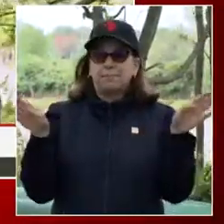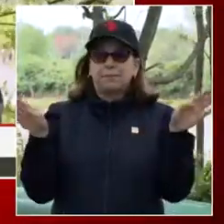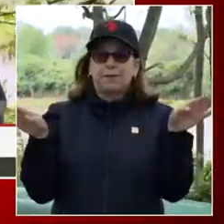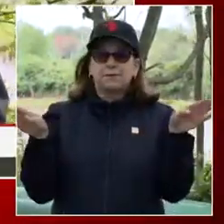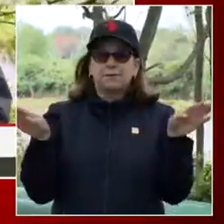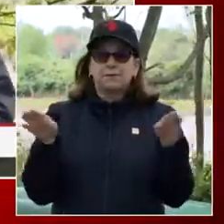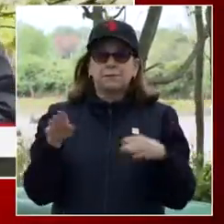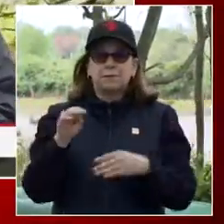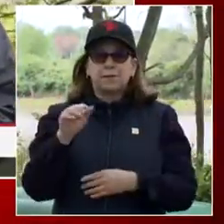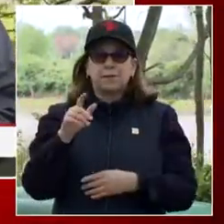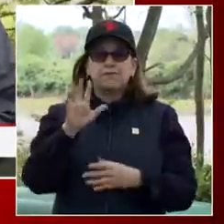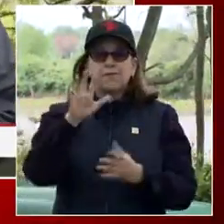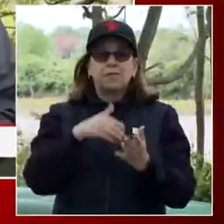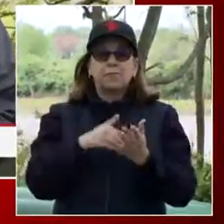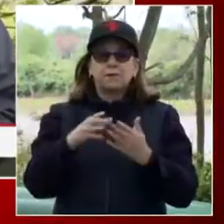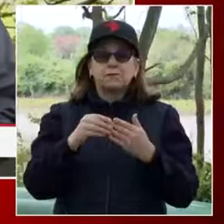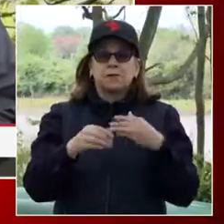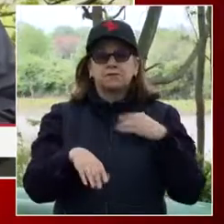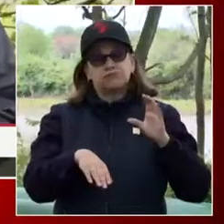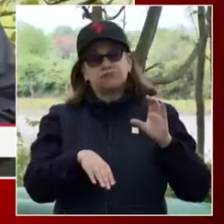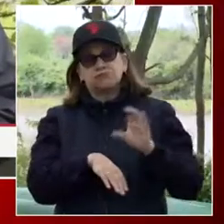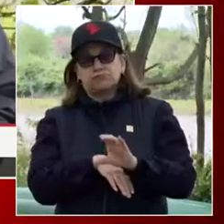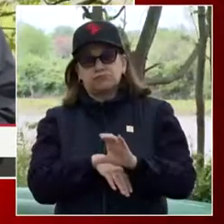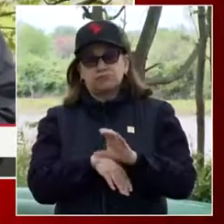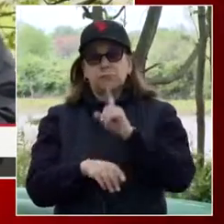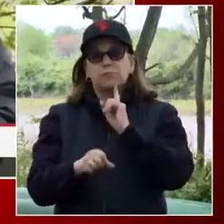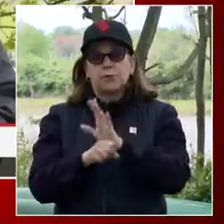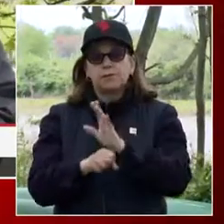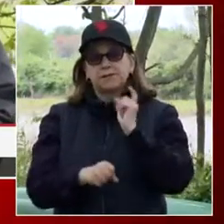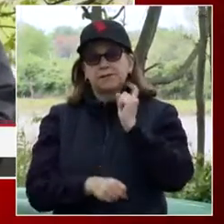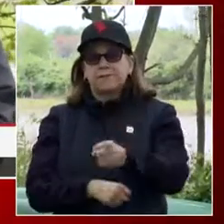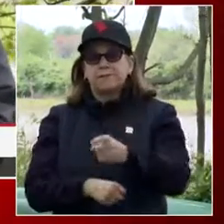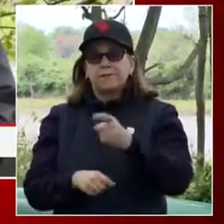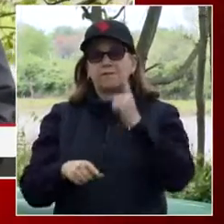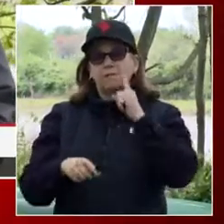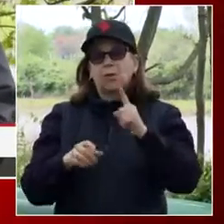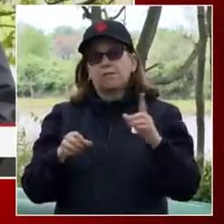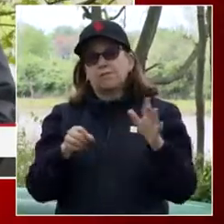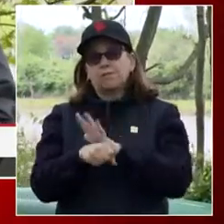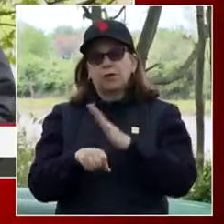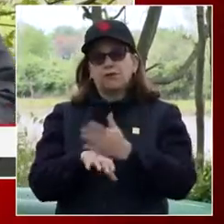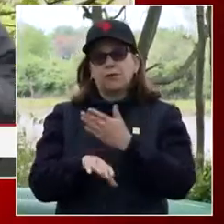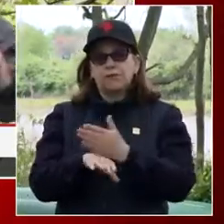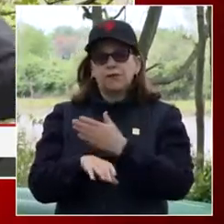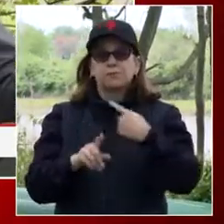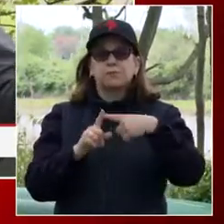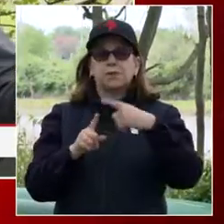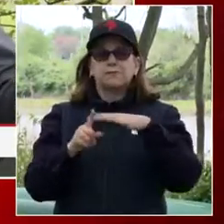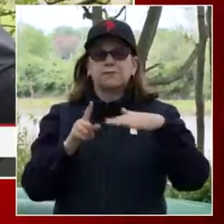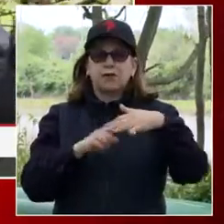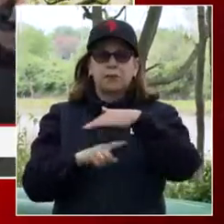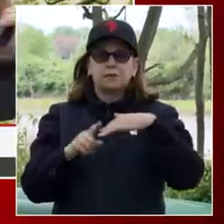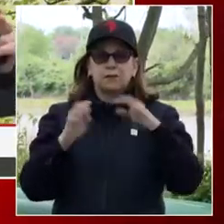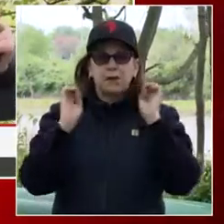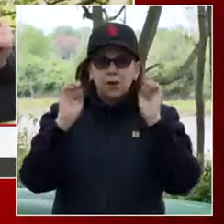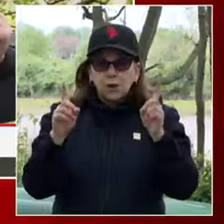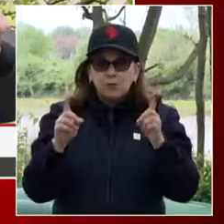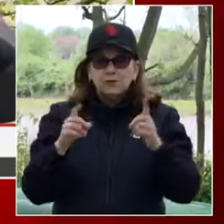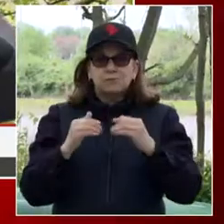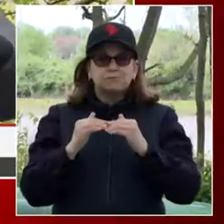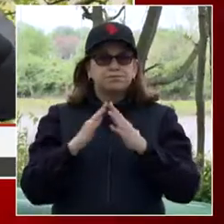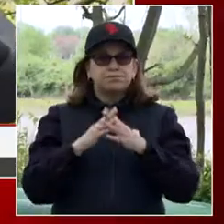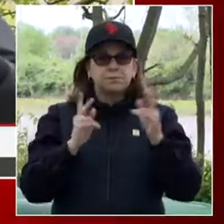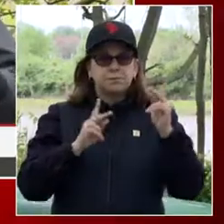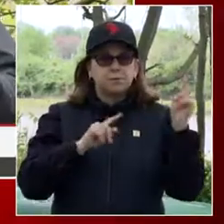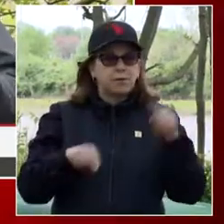an urban environmental education center, and it will be an experiential center so that our young people can come out here and